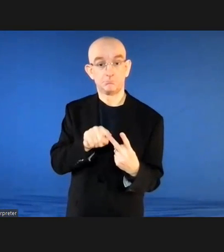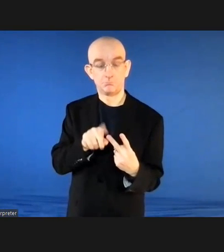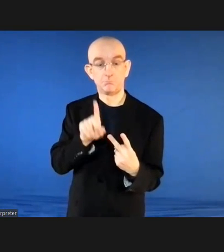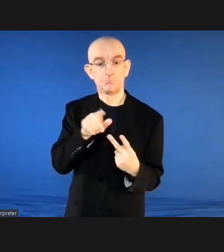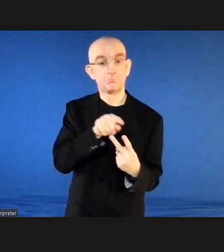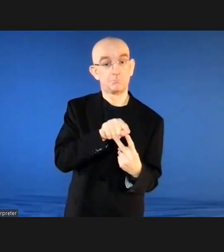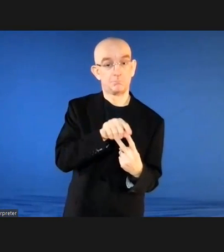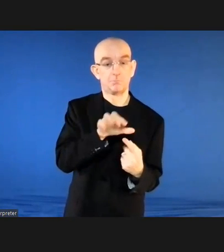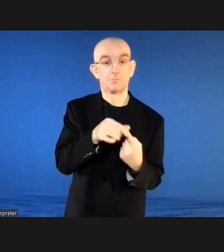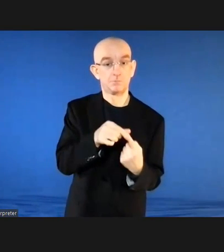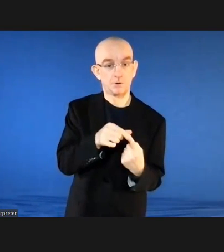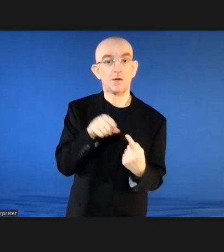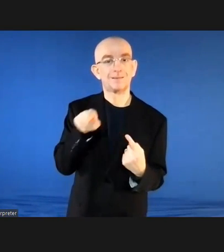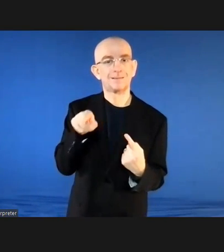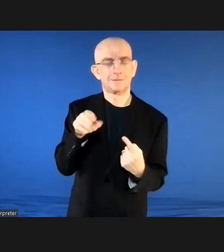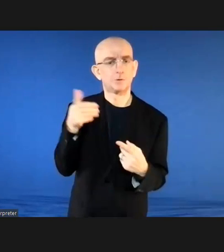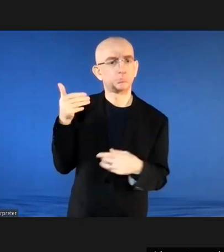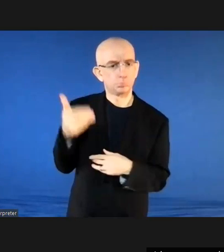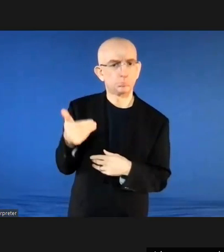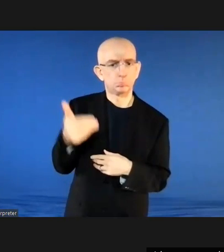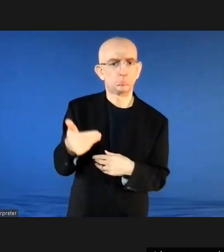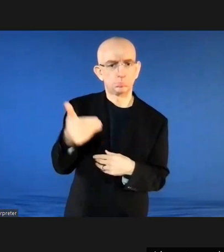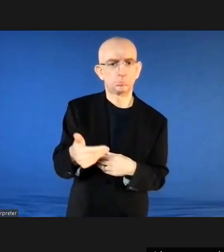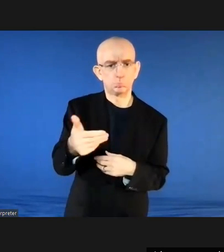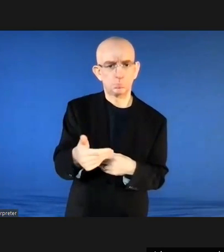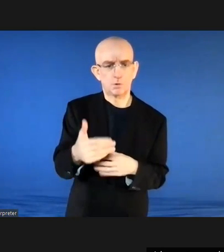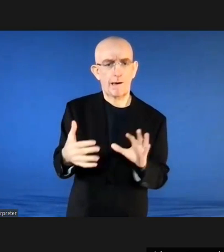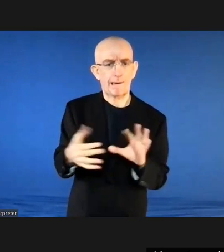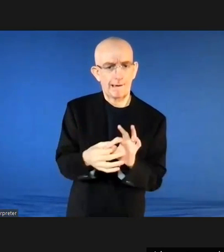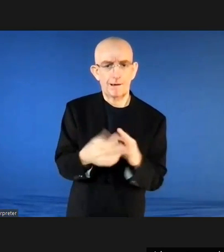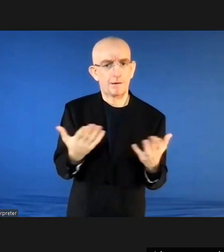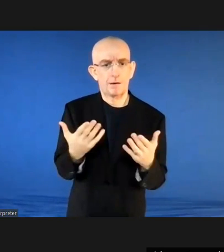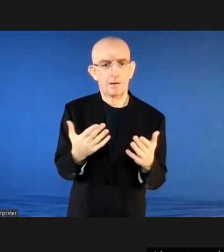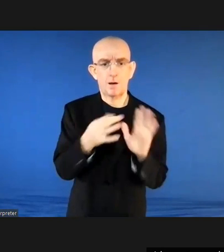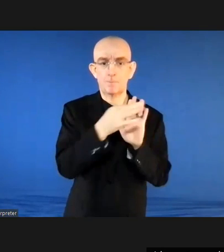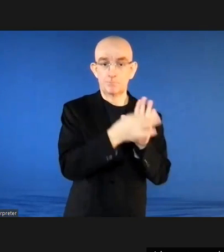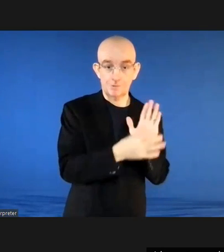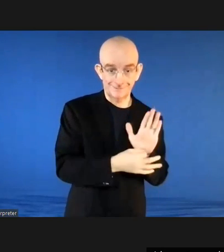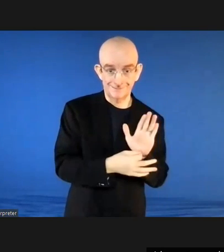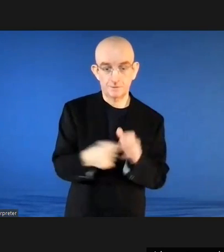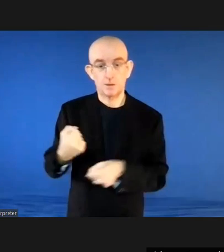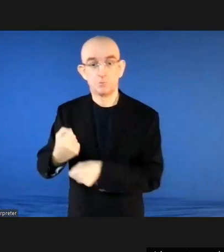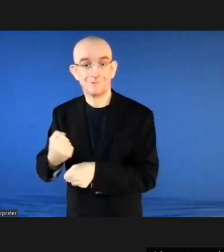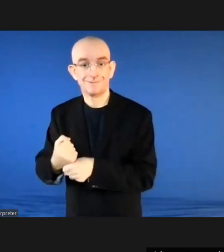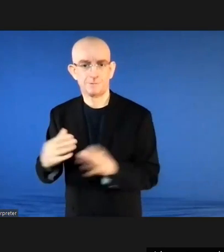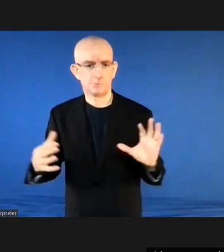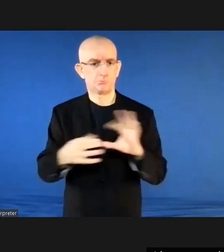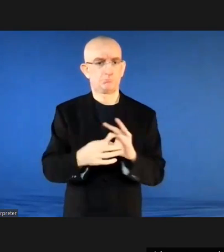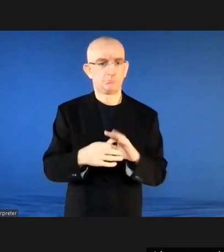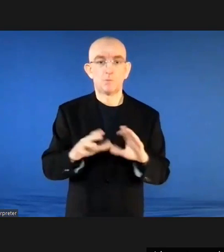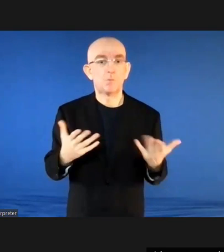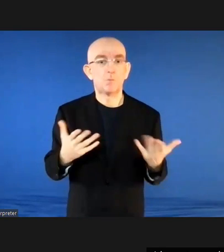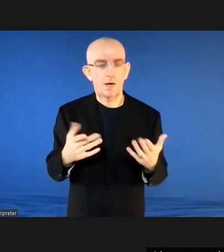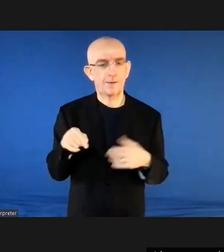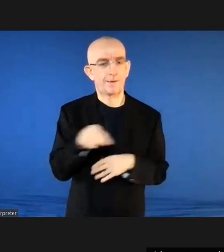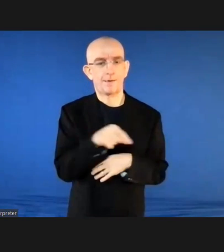between policy and practice, which is often due to lack of join up or communication across government, something that happens in